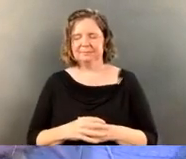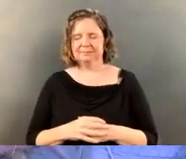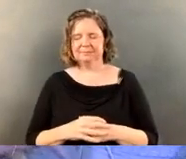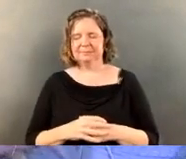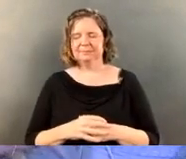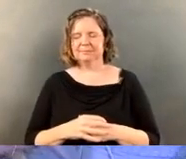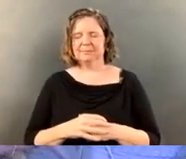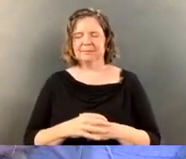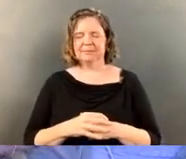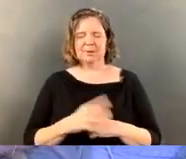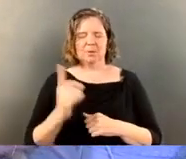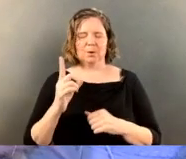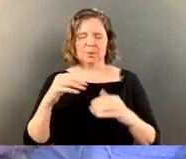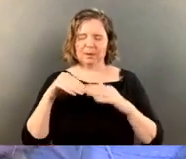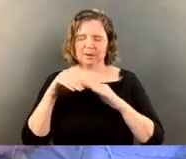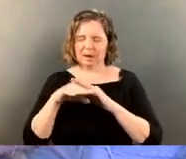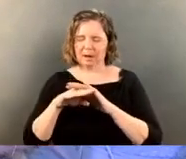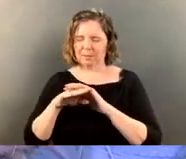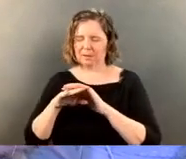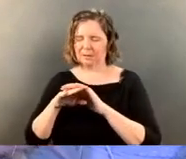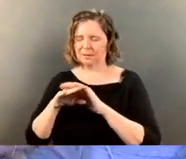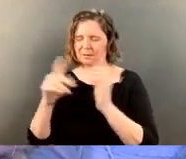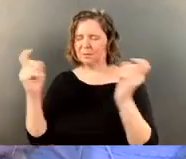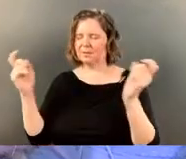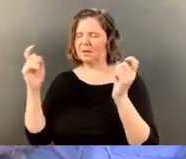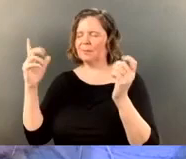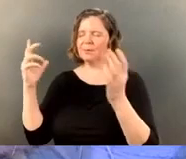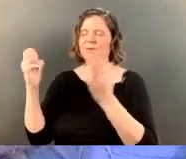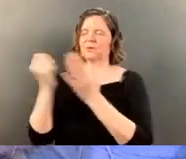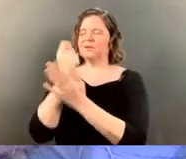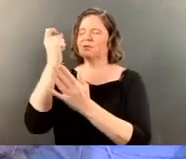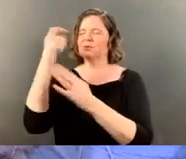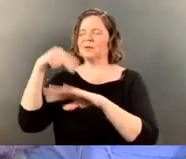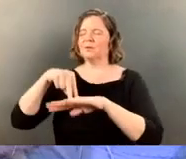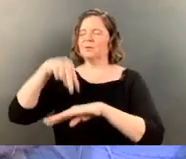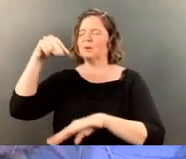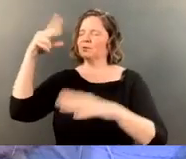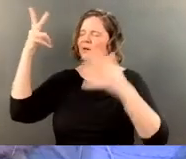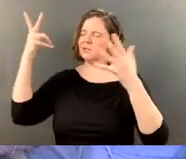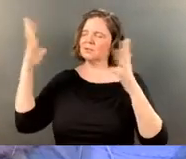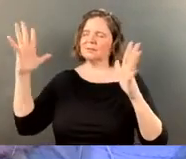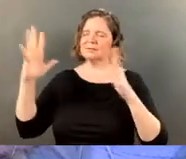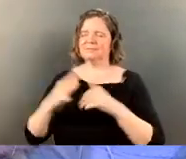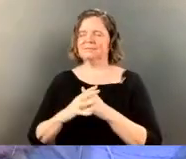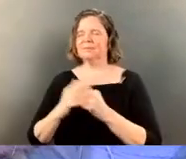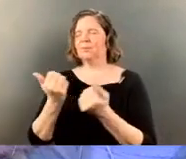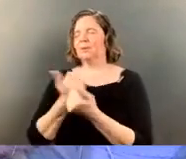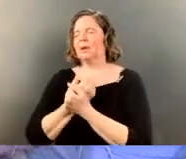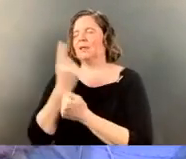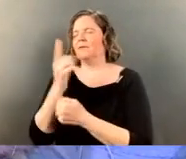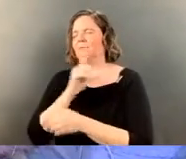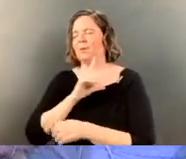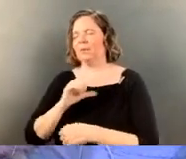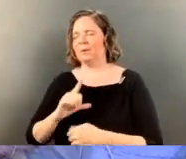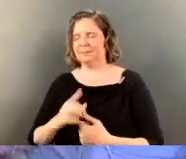this space where we come in and we celebrate your victory and your resurrection. We love you, Lord.